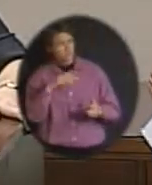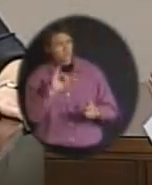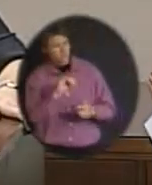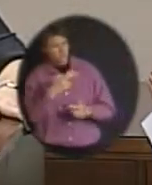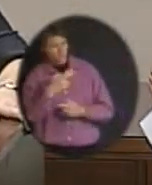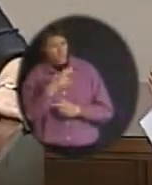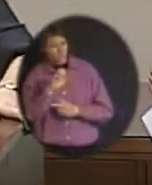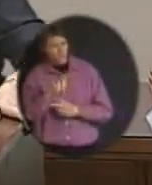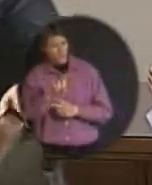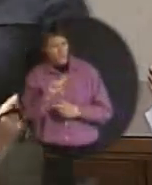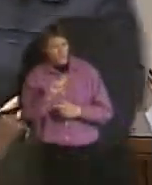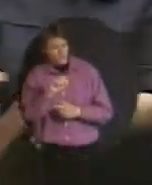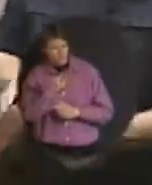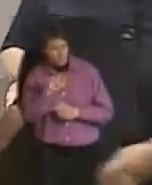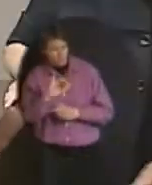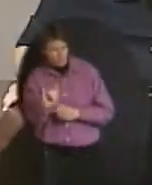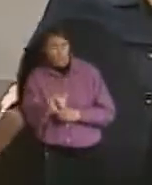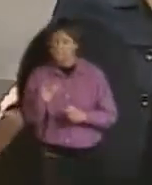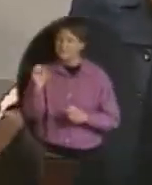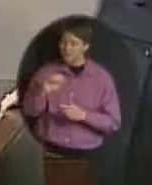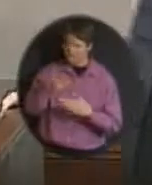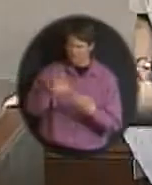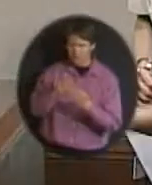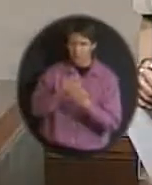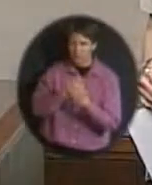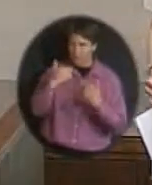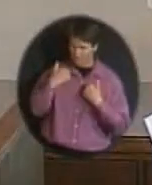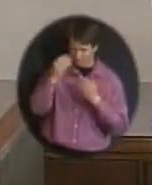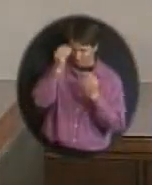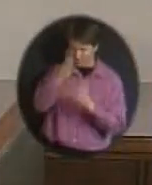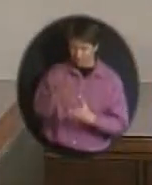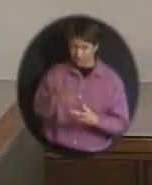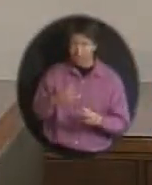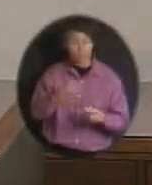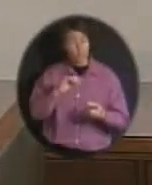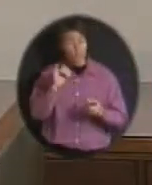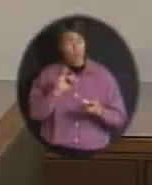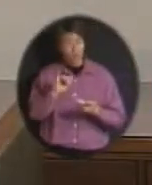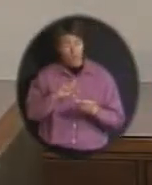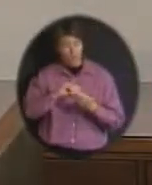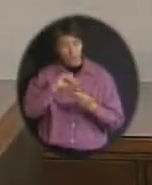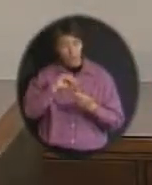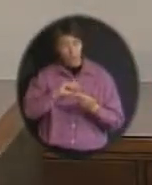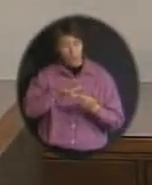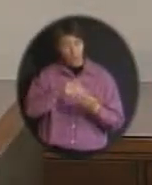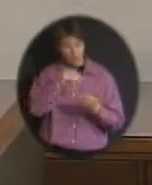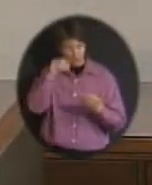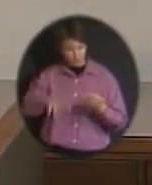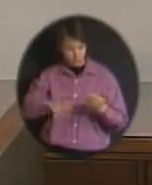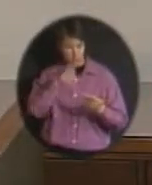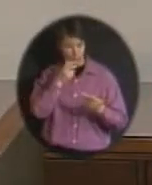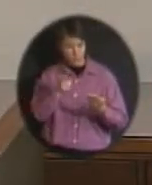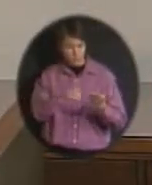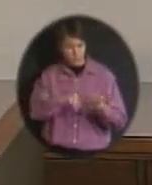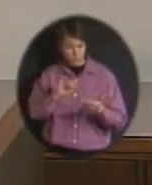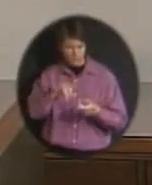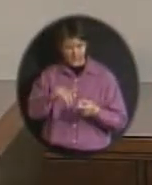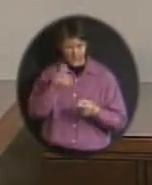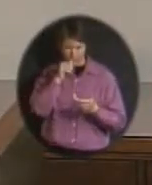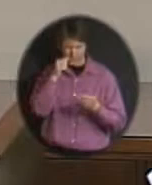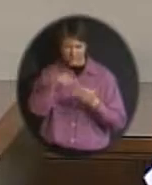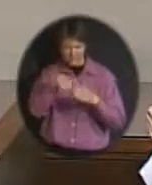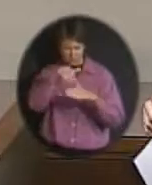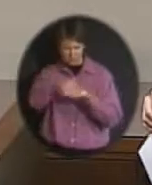Yes. And all of the students that are enrolled in Sailor Summer Trails, they get a letter from us that has information about it and a